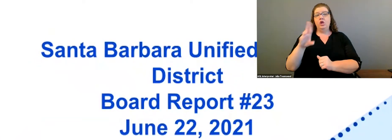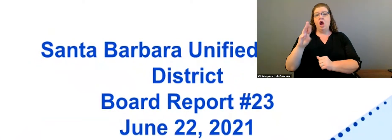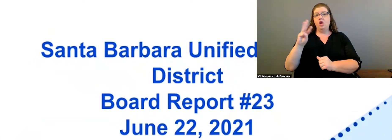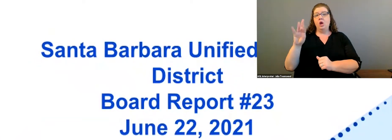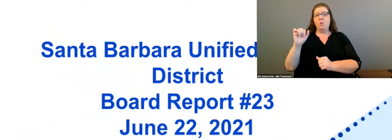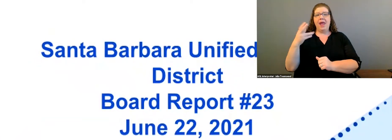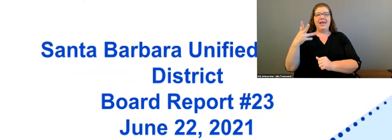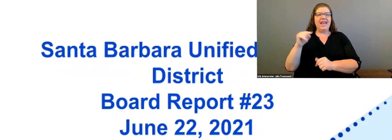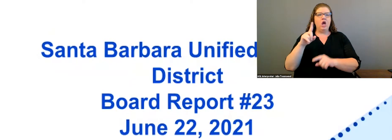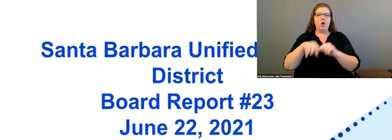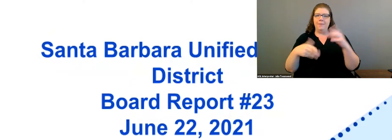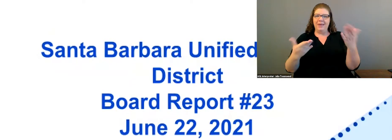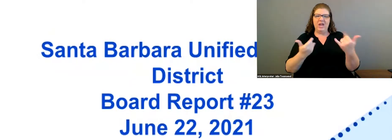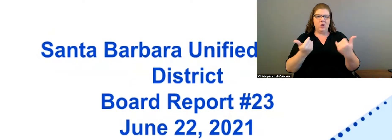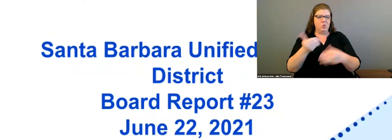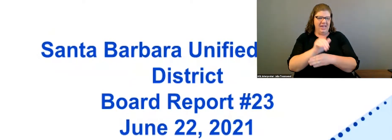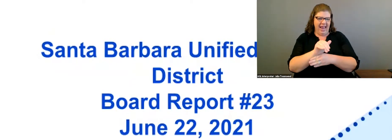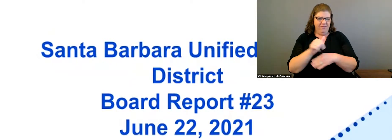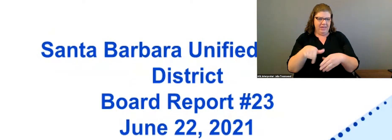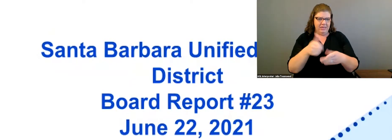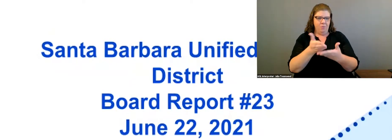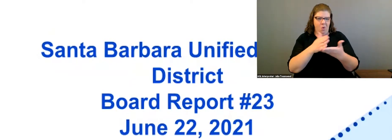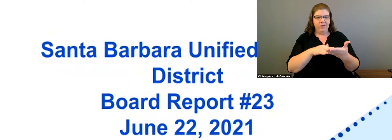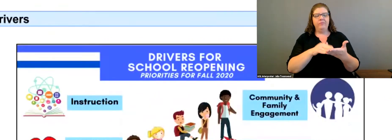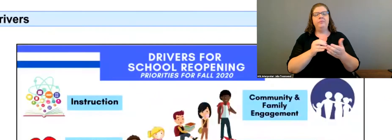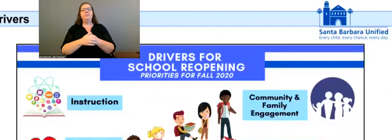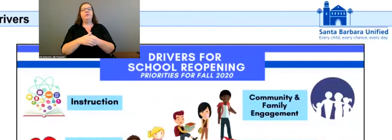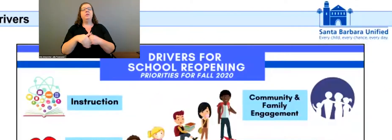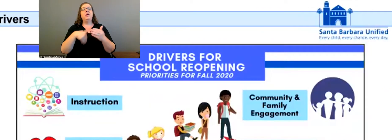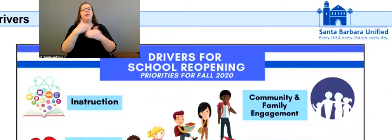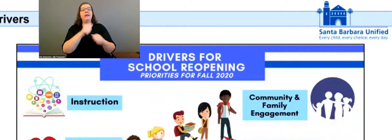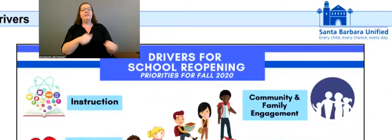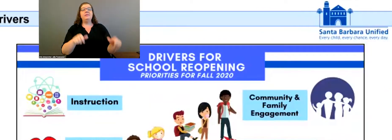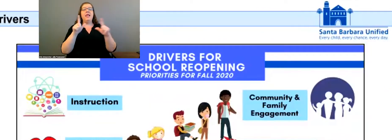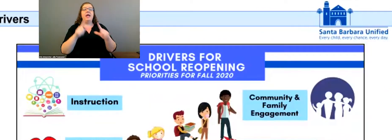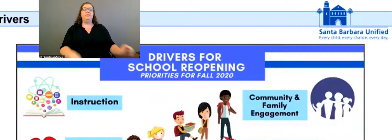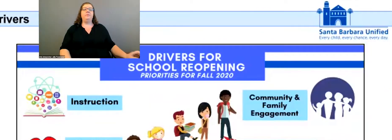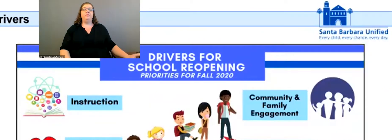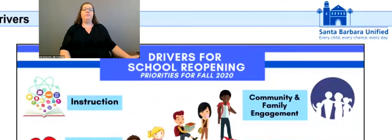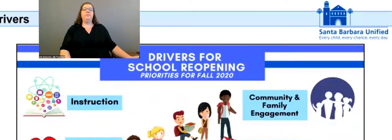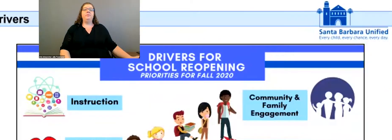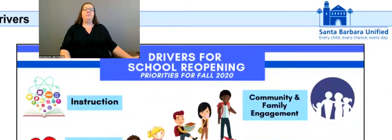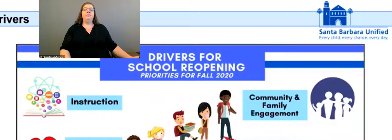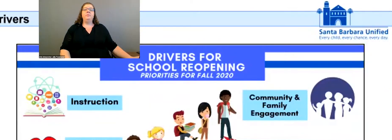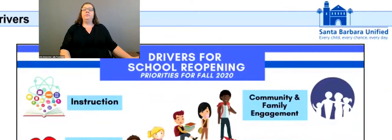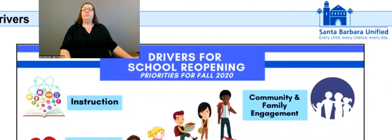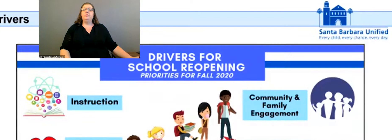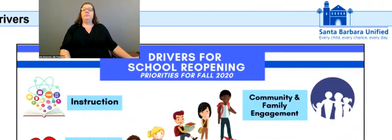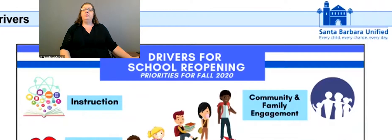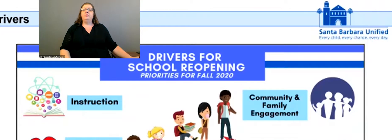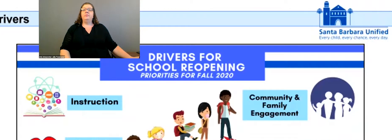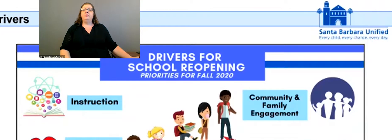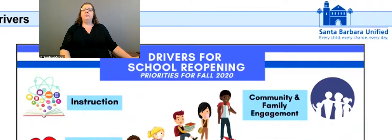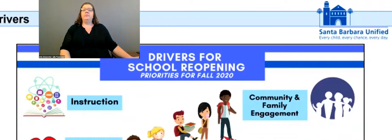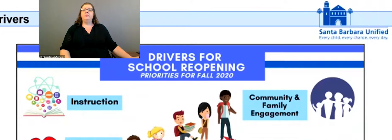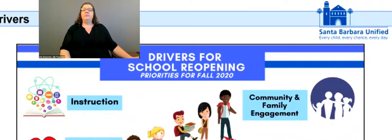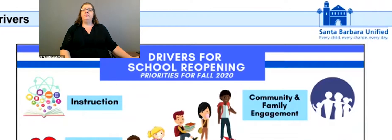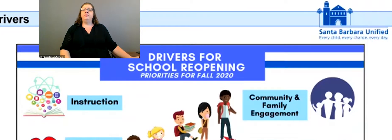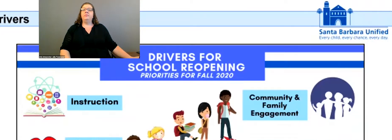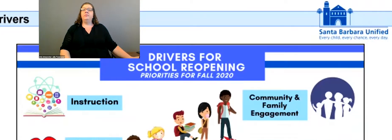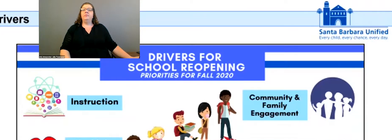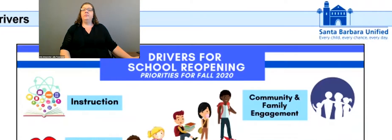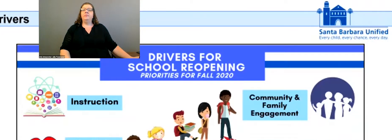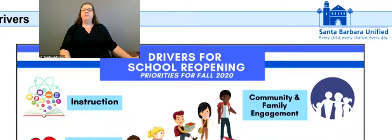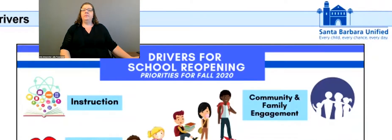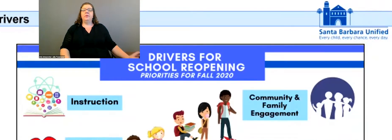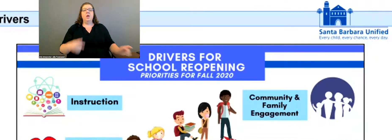with us for this part. For the next slide. We continue to use our drivers, though we're moving